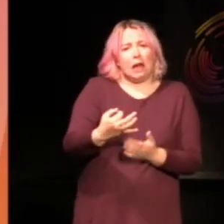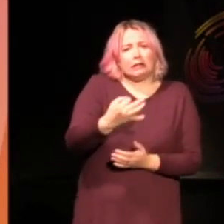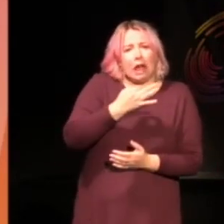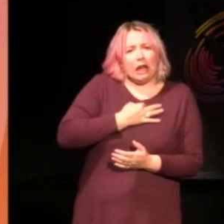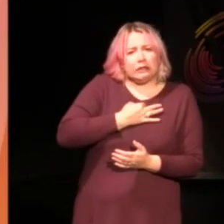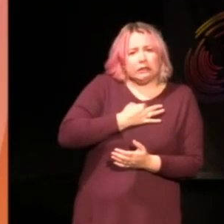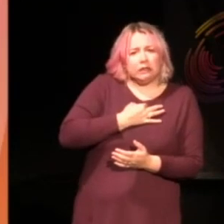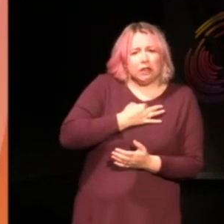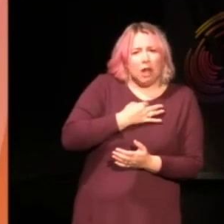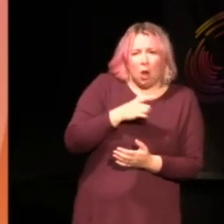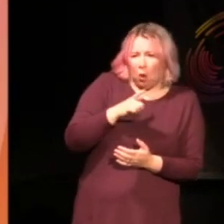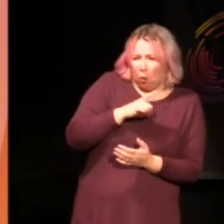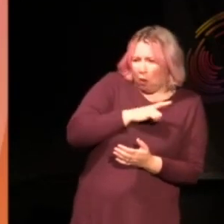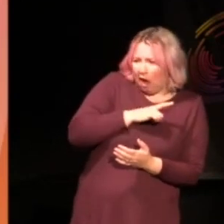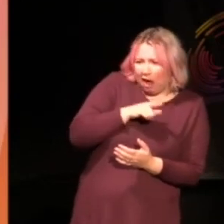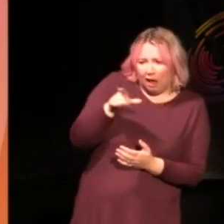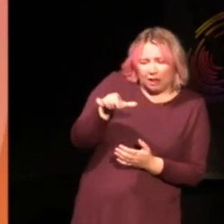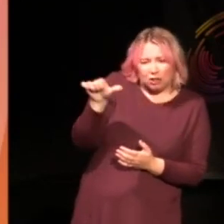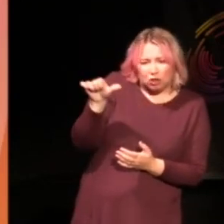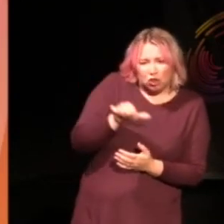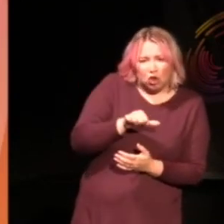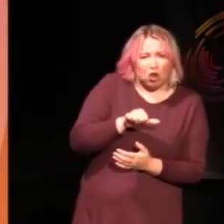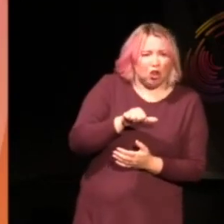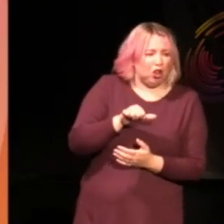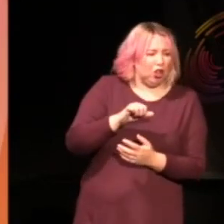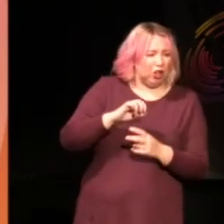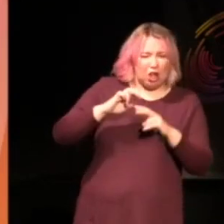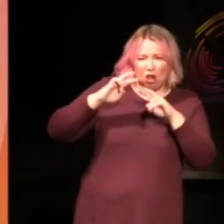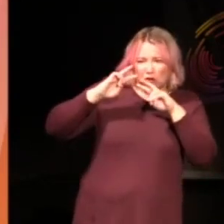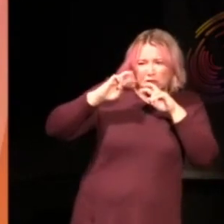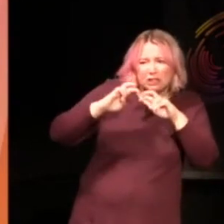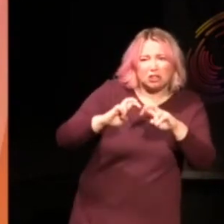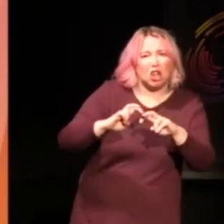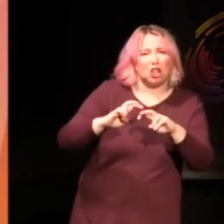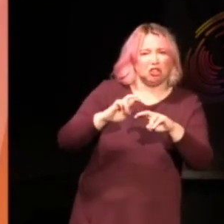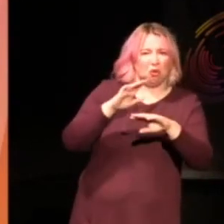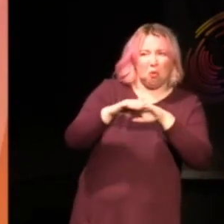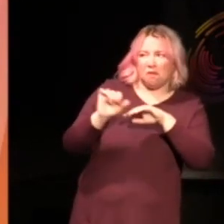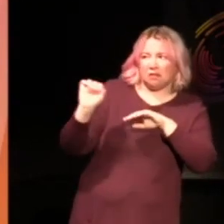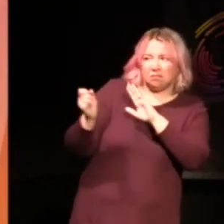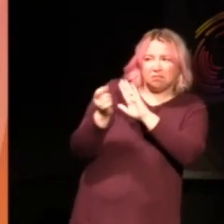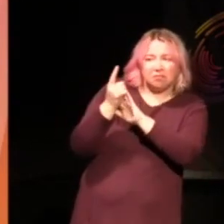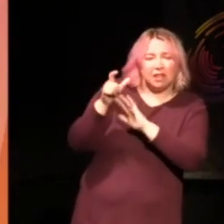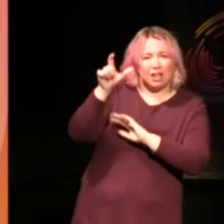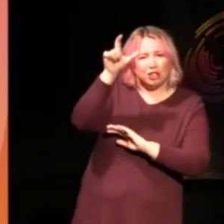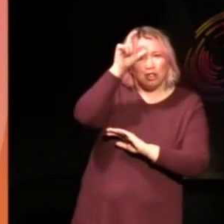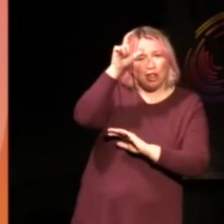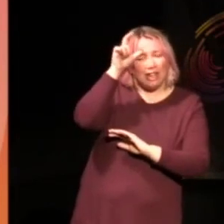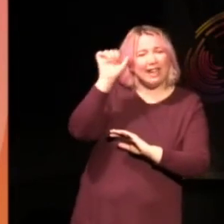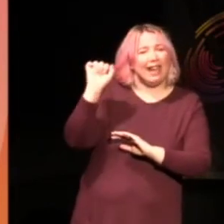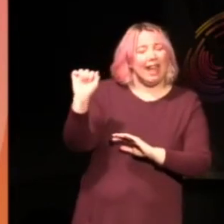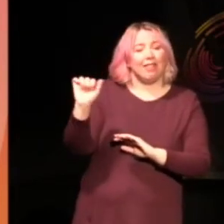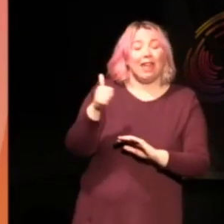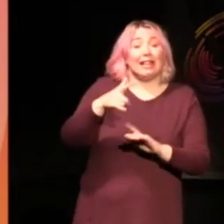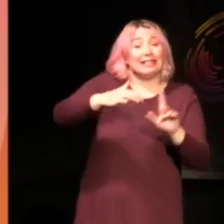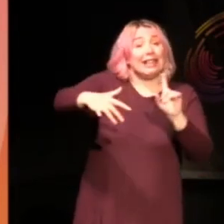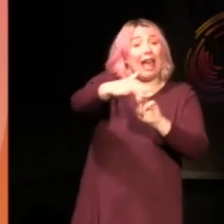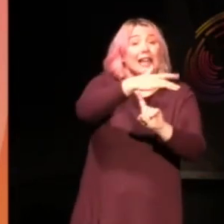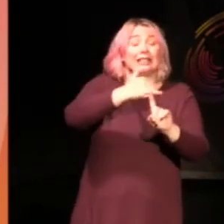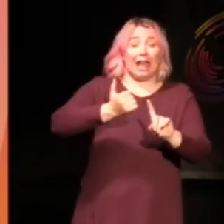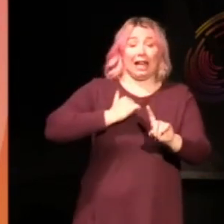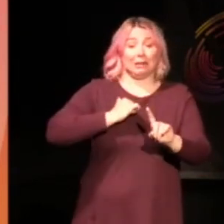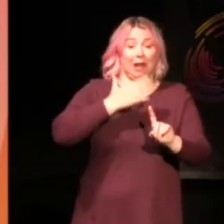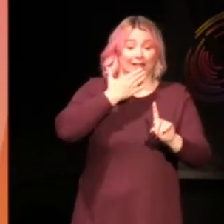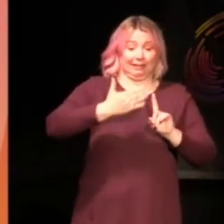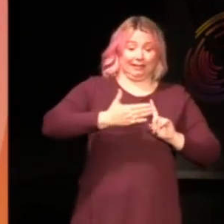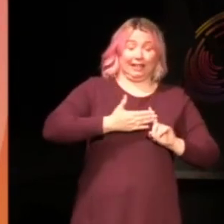I don't do more research about the rare diseases in Turkey, for example. So it's whether you're an author or scientist, there's expectations always the same.